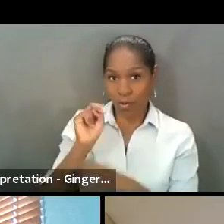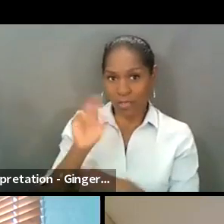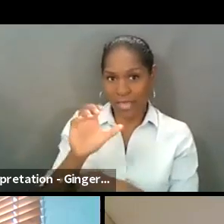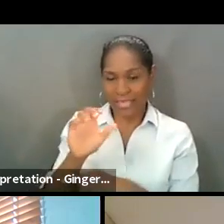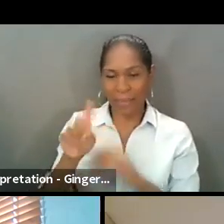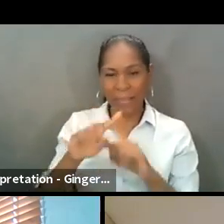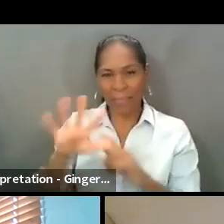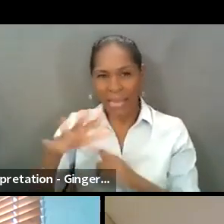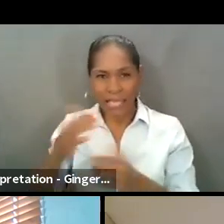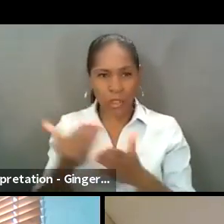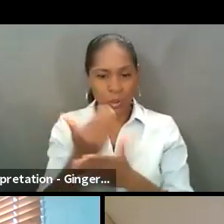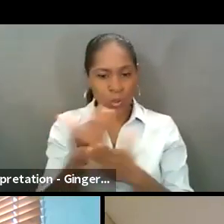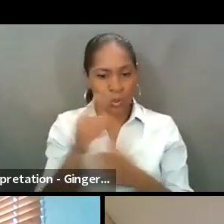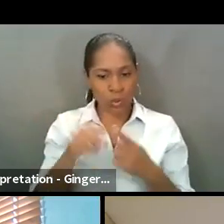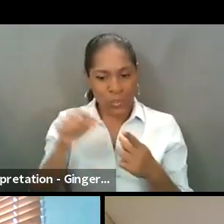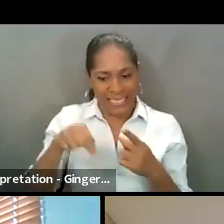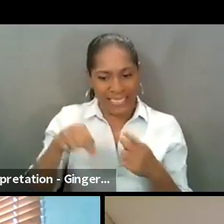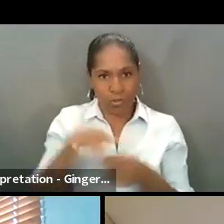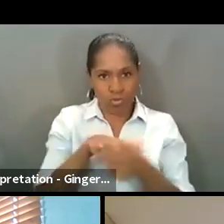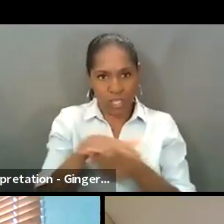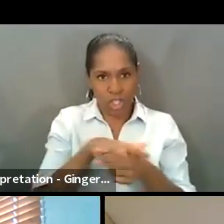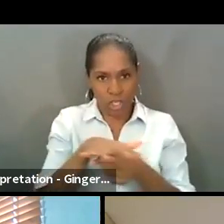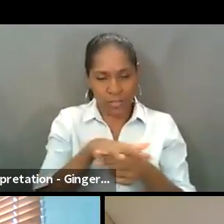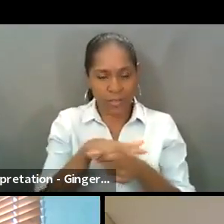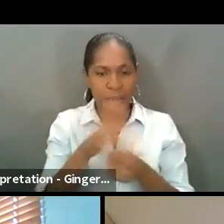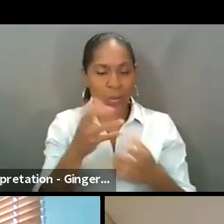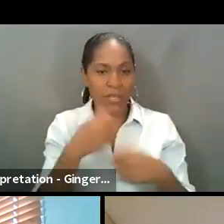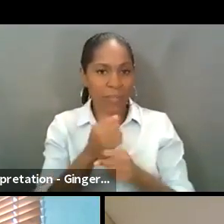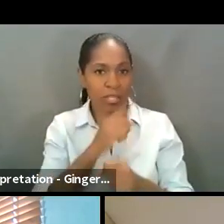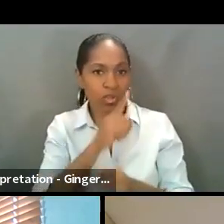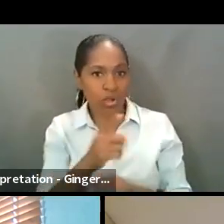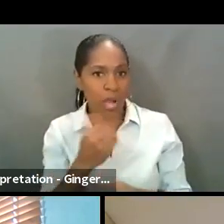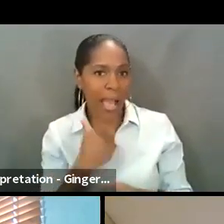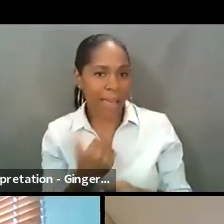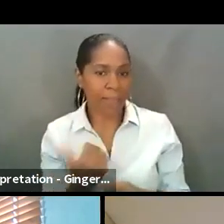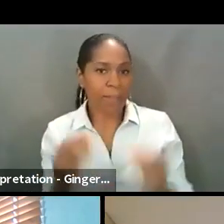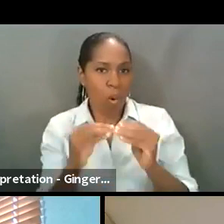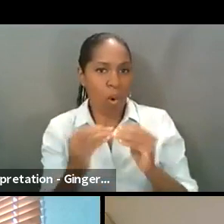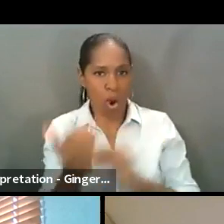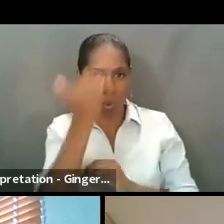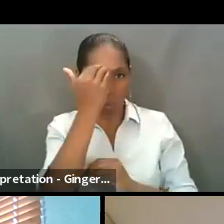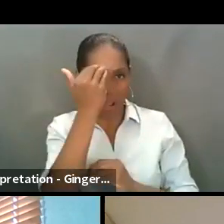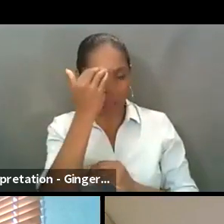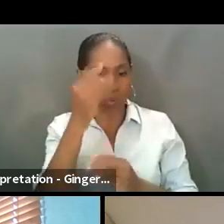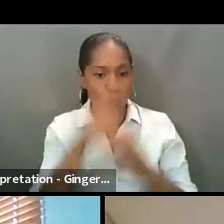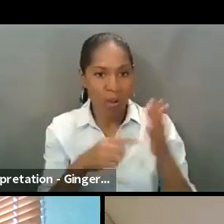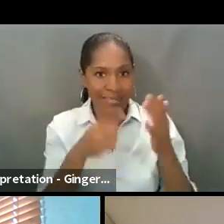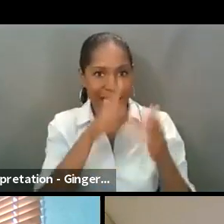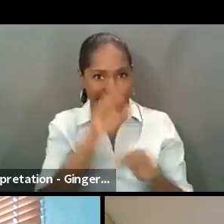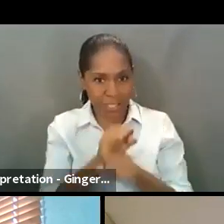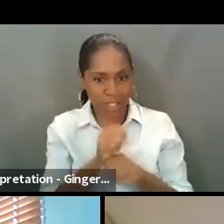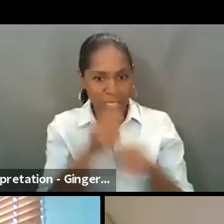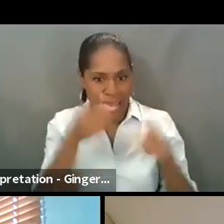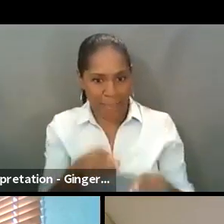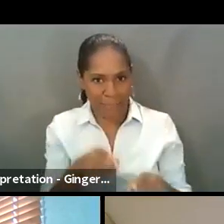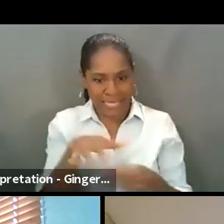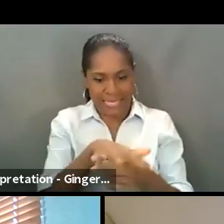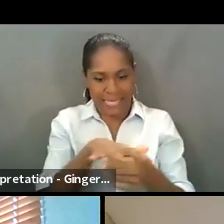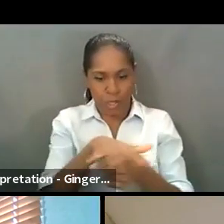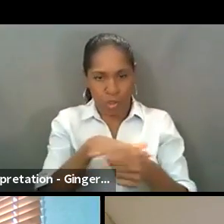want to be sure that I have a little more awareness and connection to what is actually happening to the people in this place.